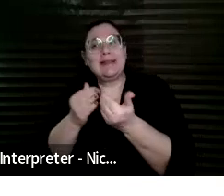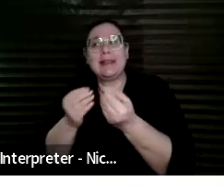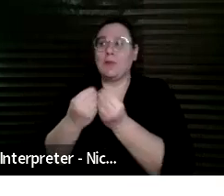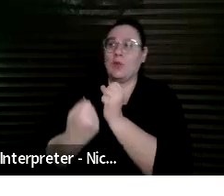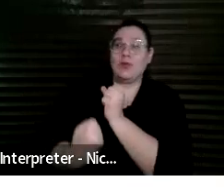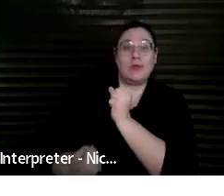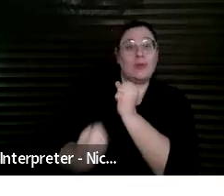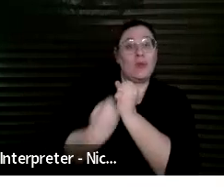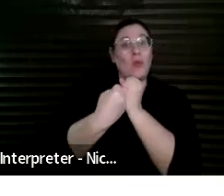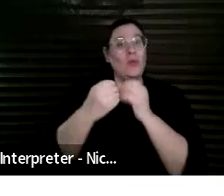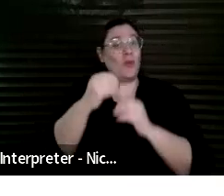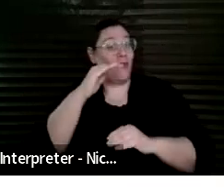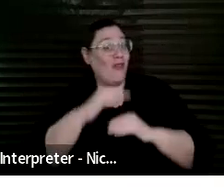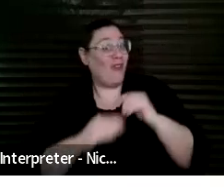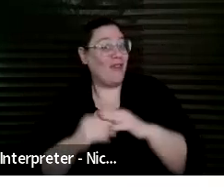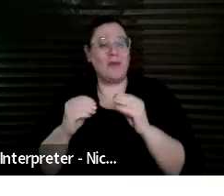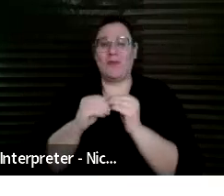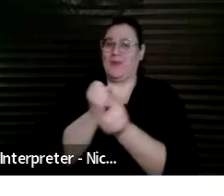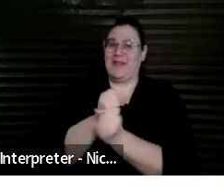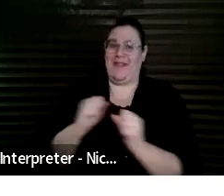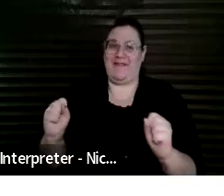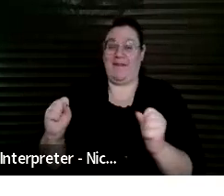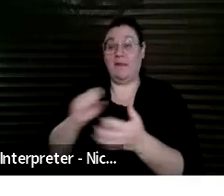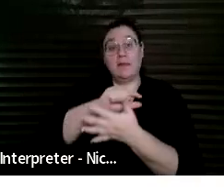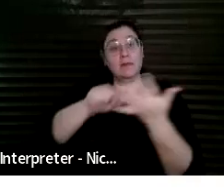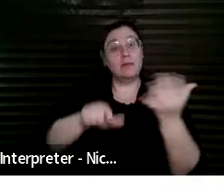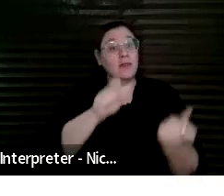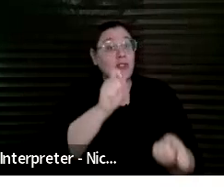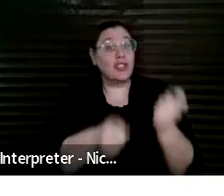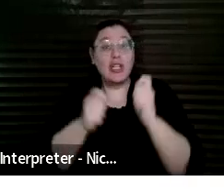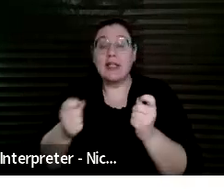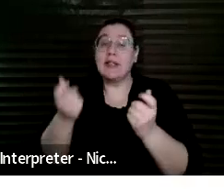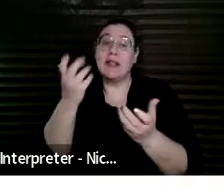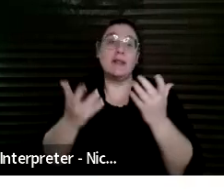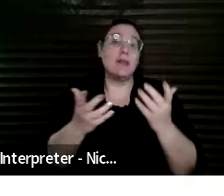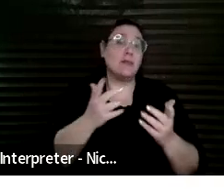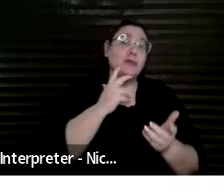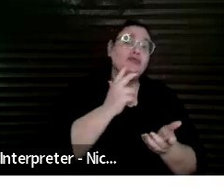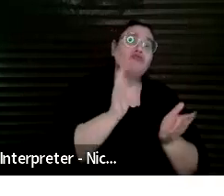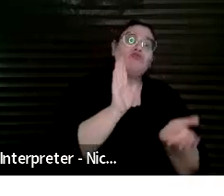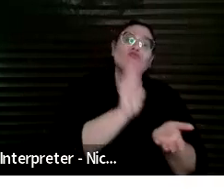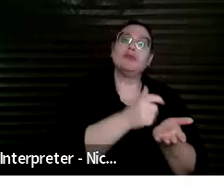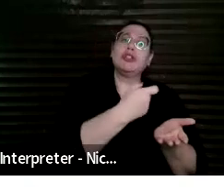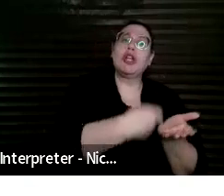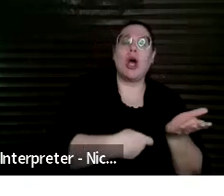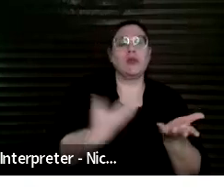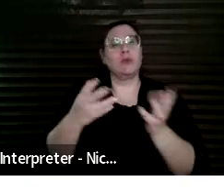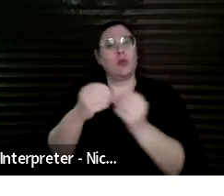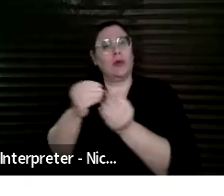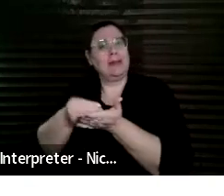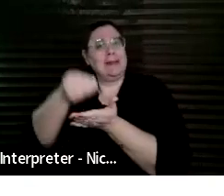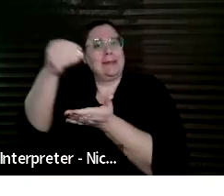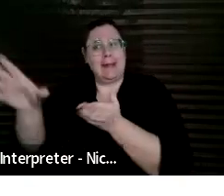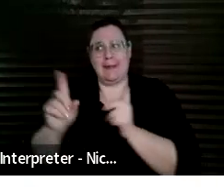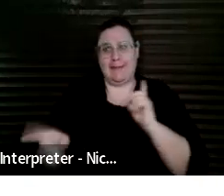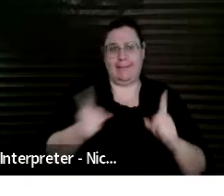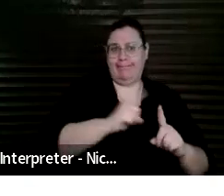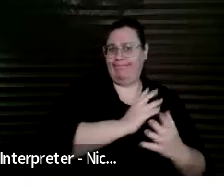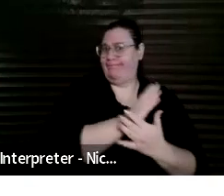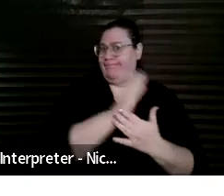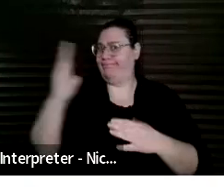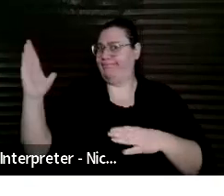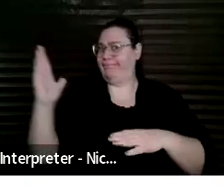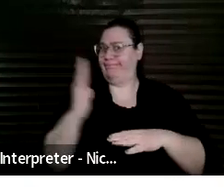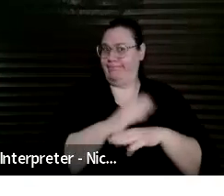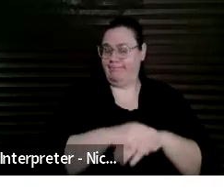comfortable, and safe. These changes can range from low cost to more expensive adaptations.